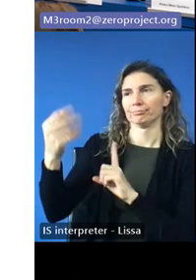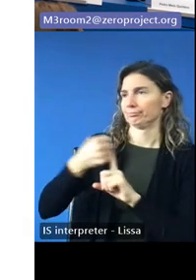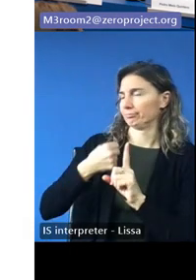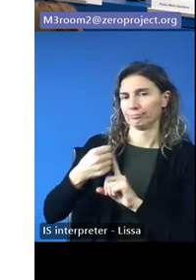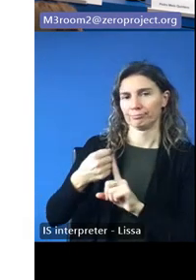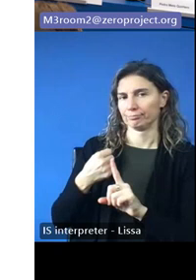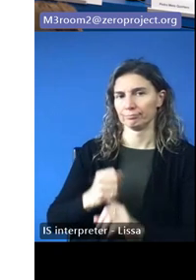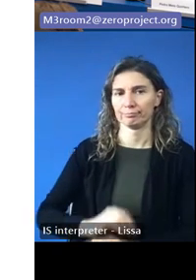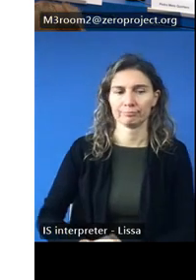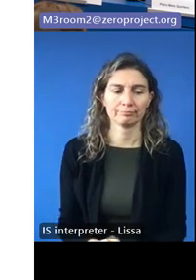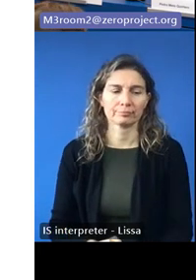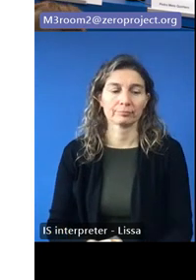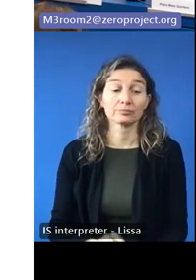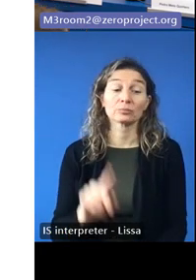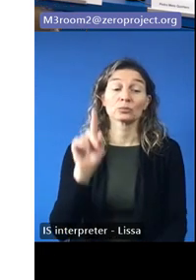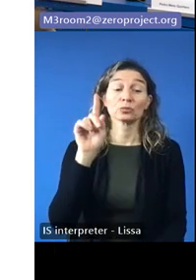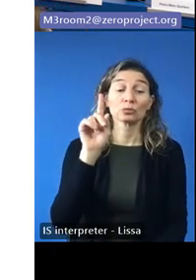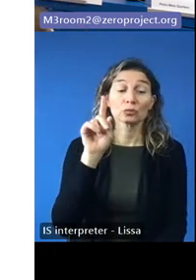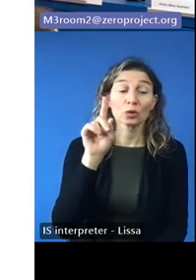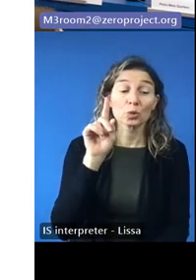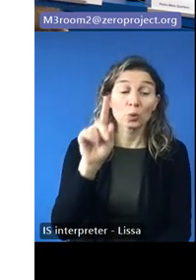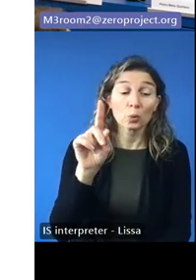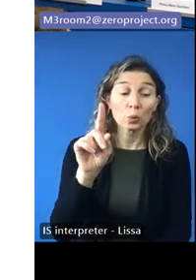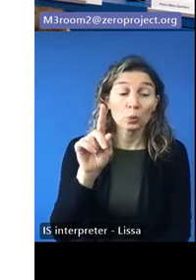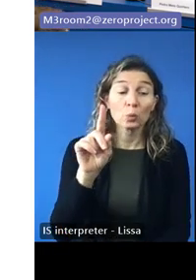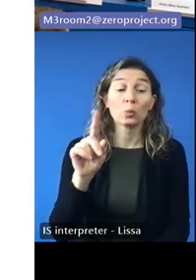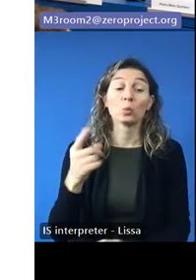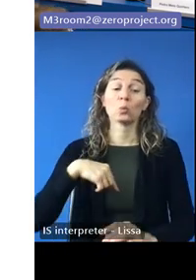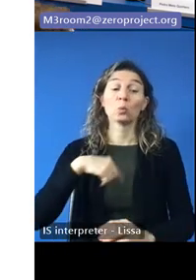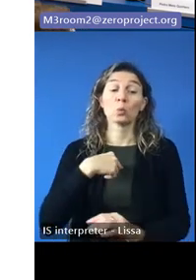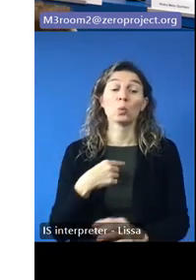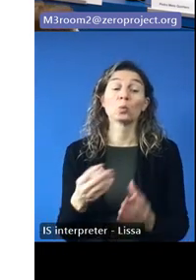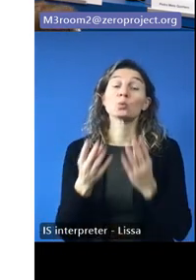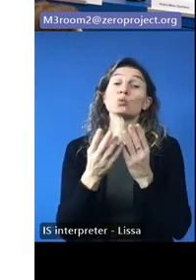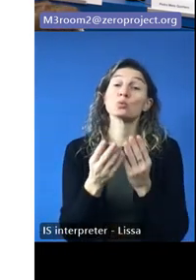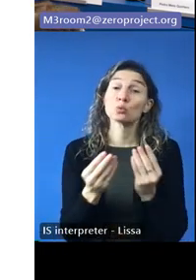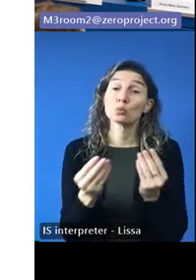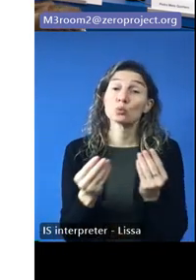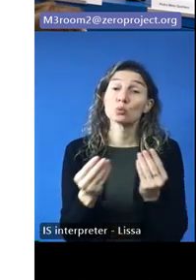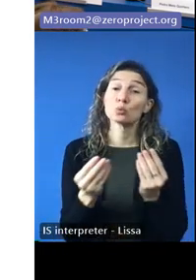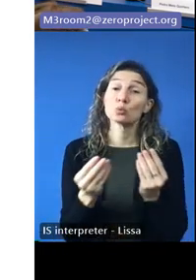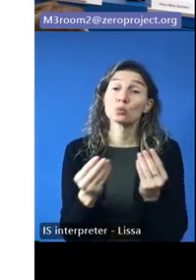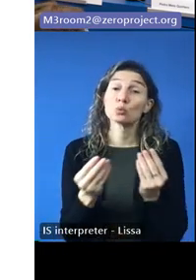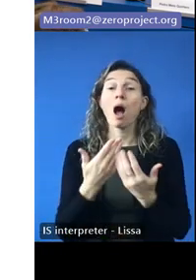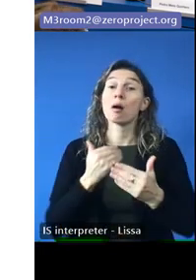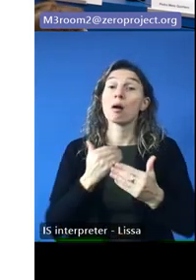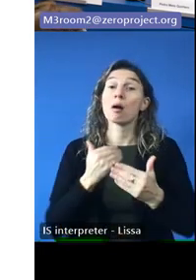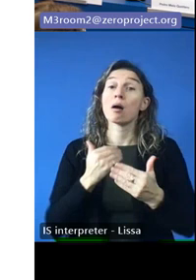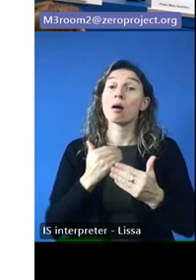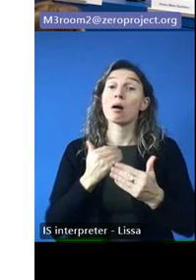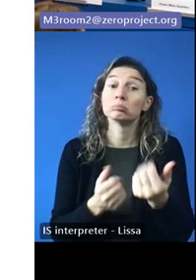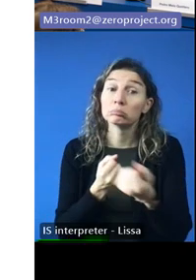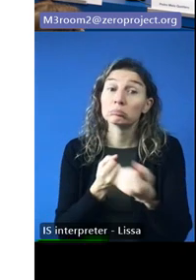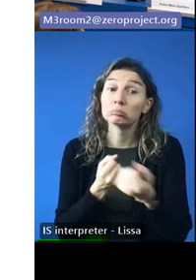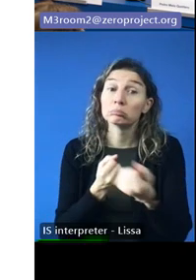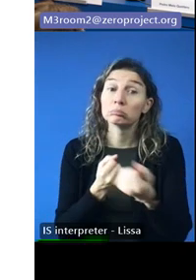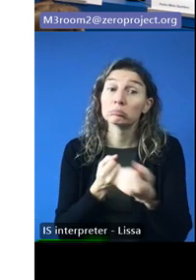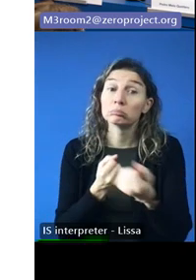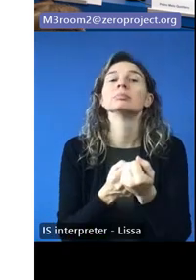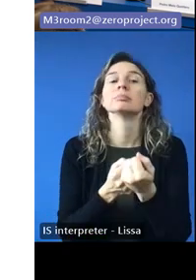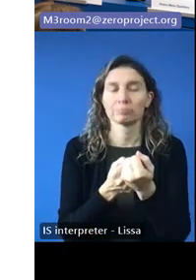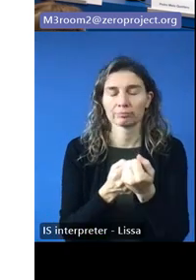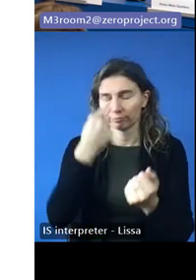Solution and innovation. CIDIP needed to do something about violence against women with disability, which is